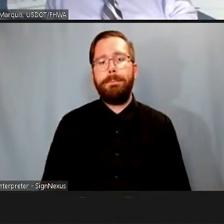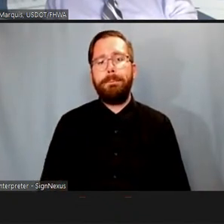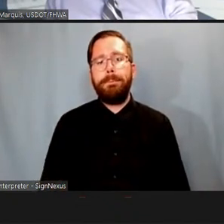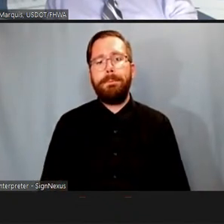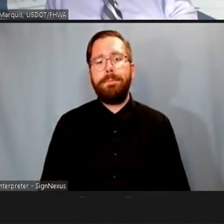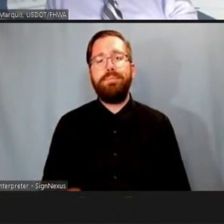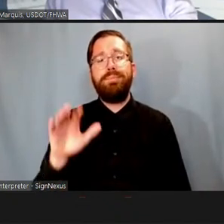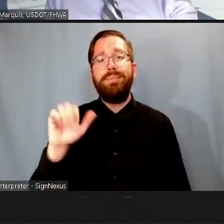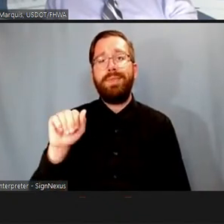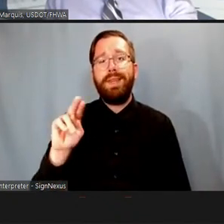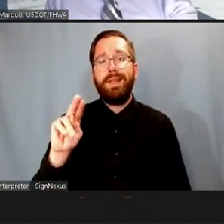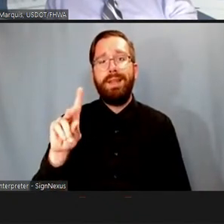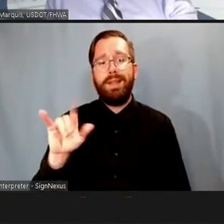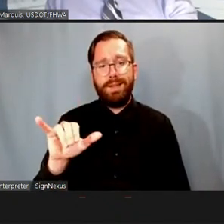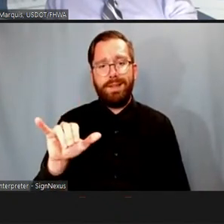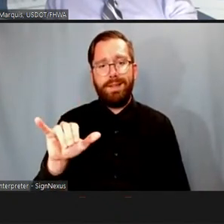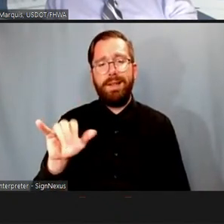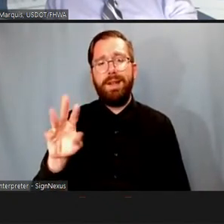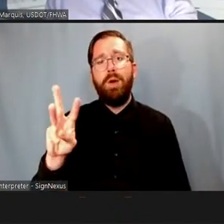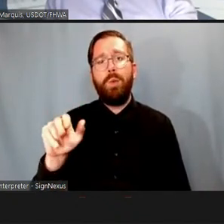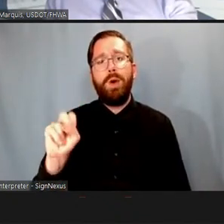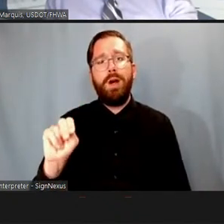andy wang